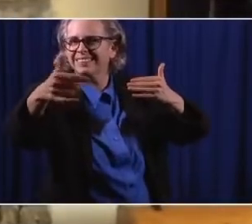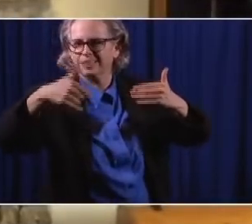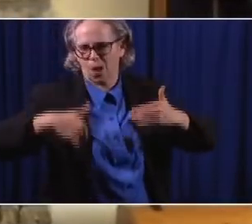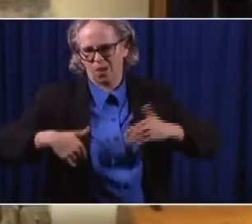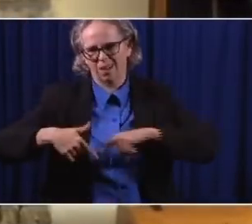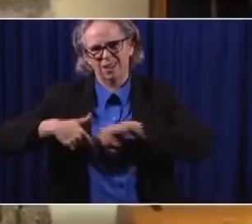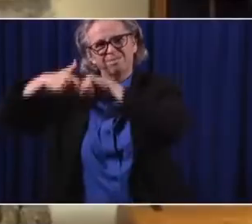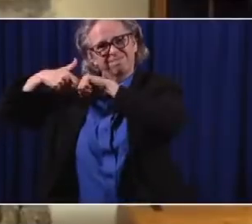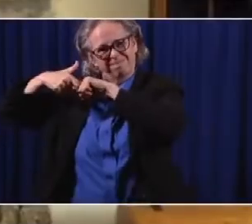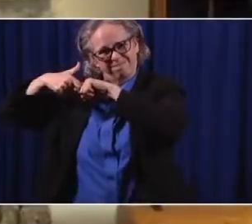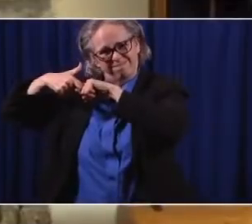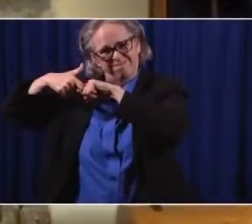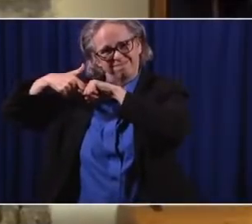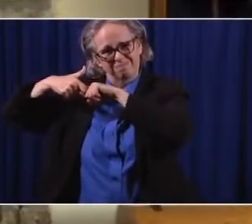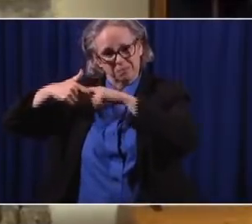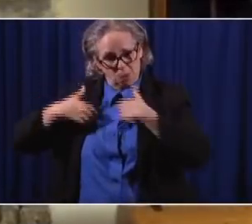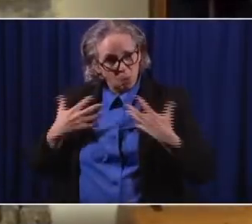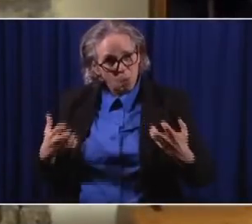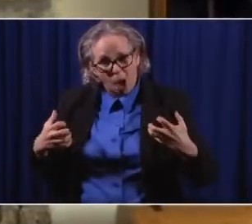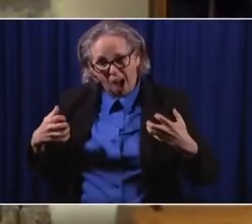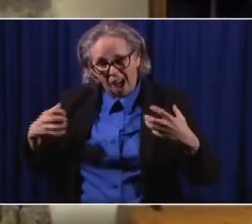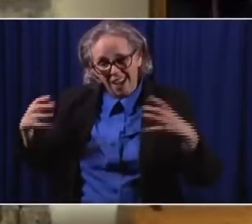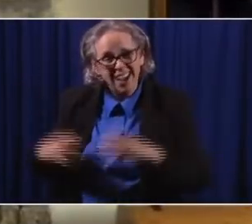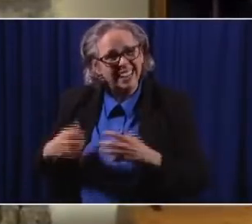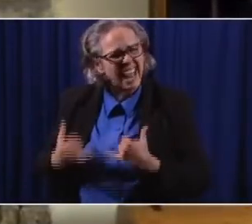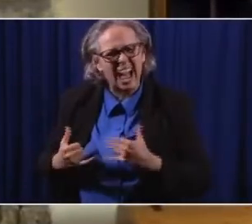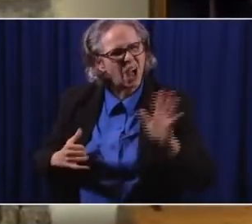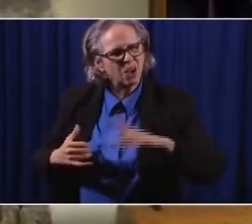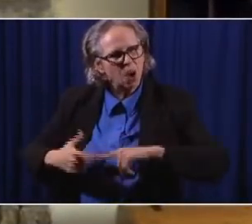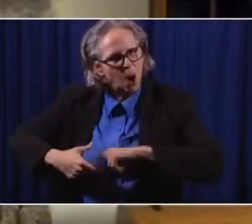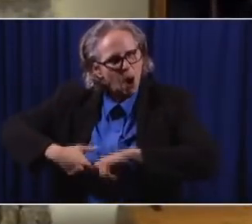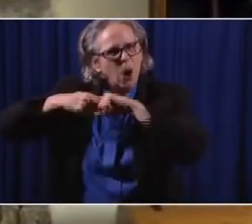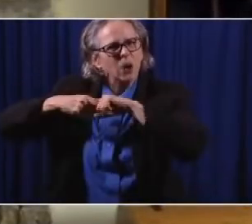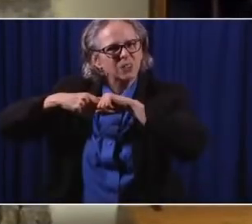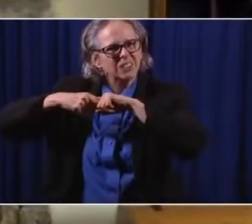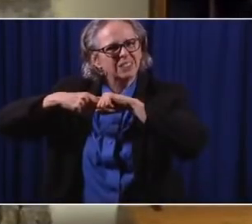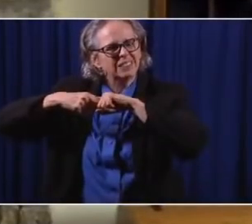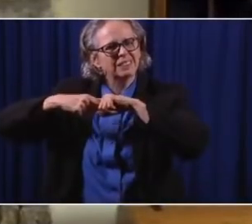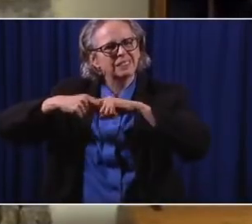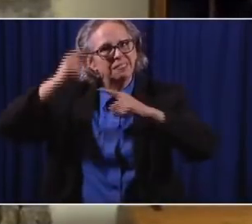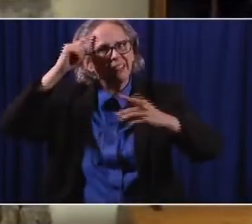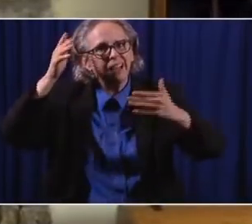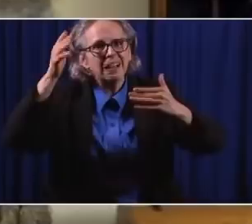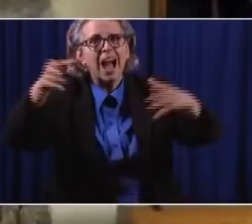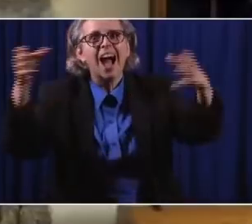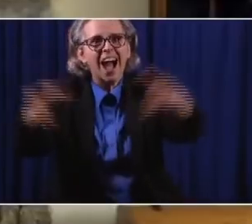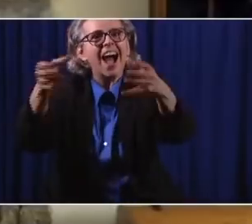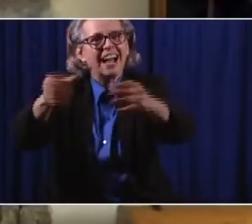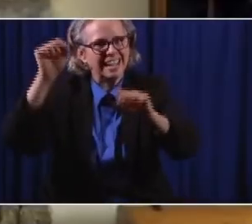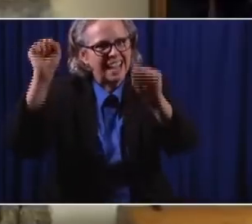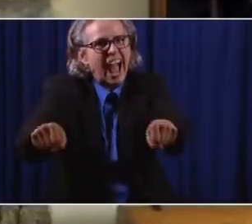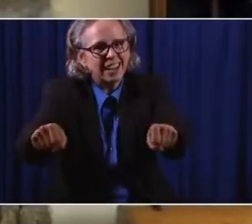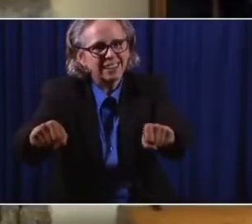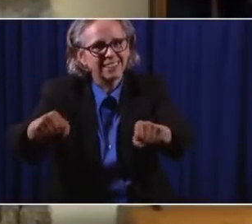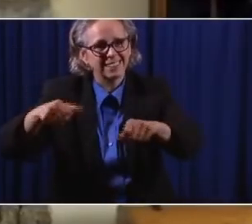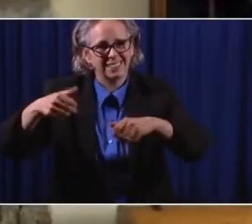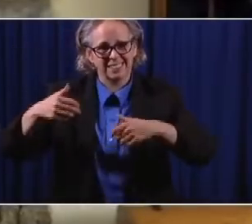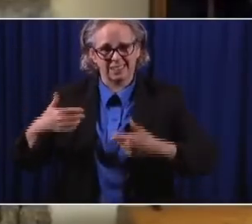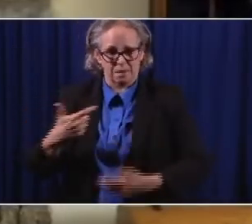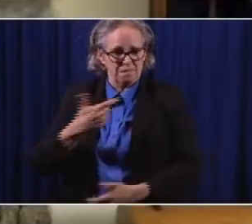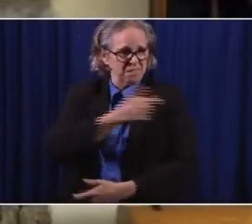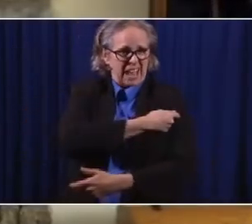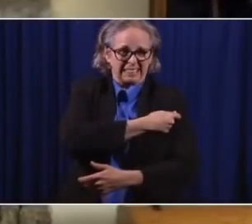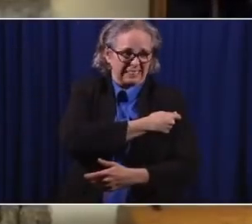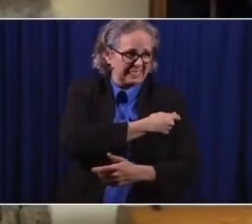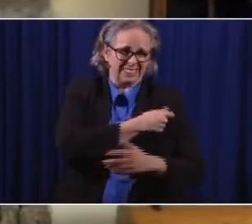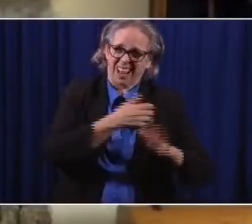here. And we don't have any kind of immunity. And so we're exposed, and we're going to remain